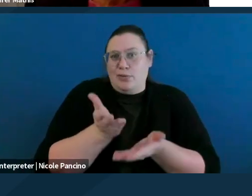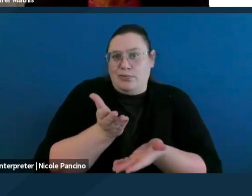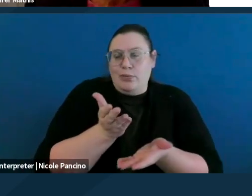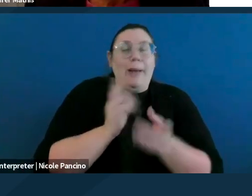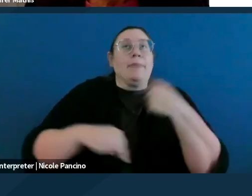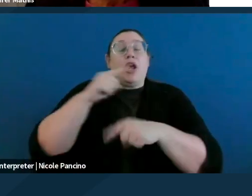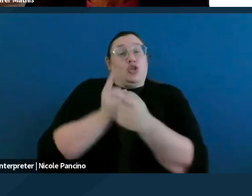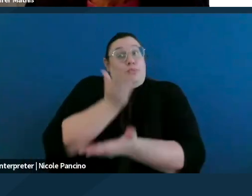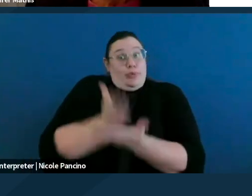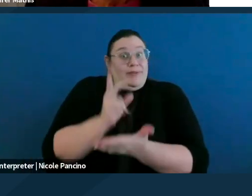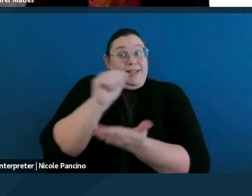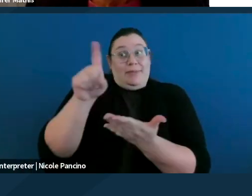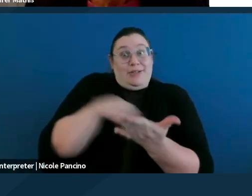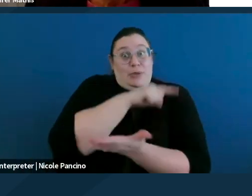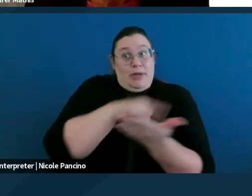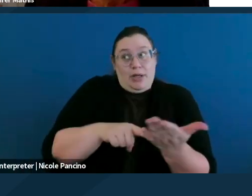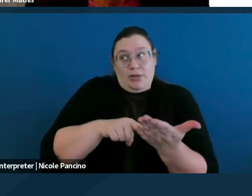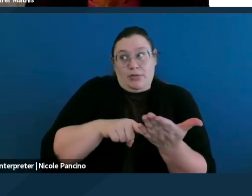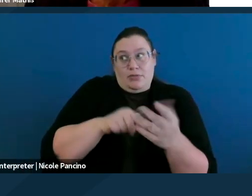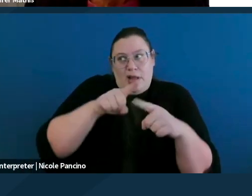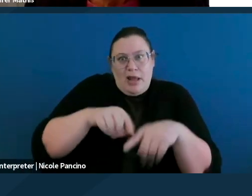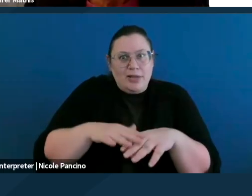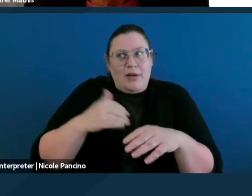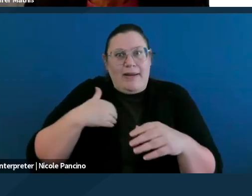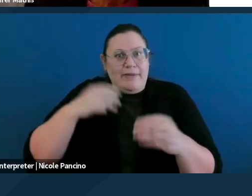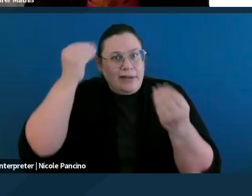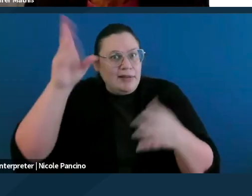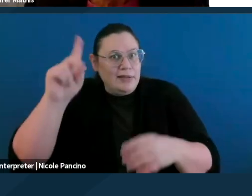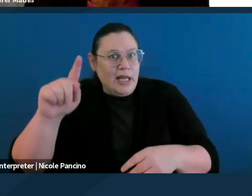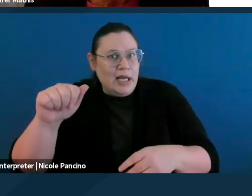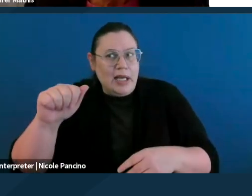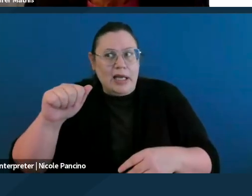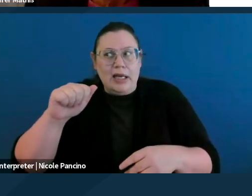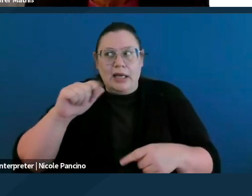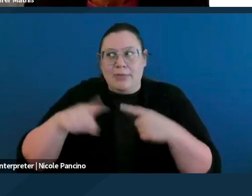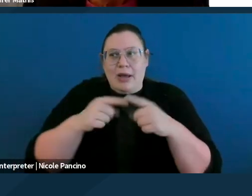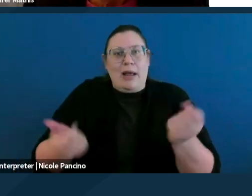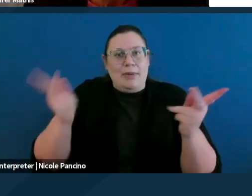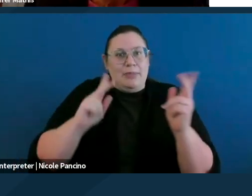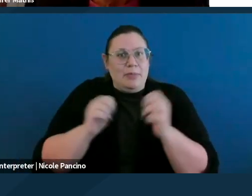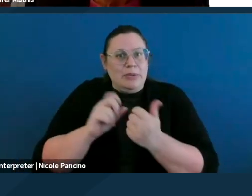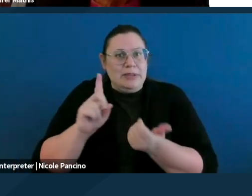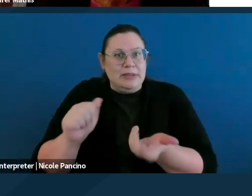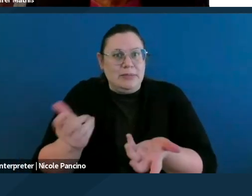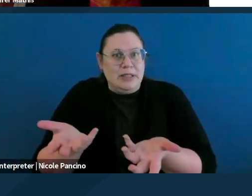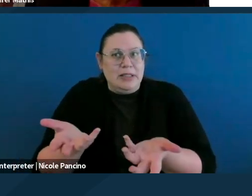on having data about the numbers of people with disabilities